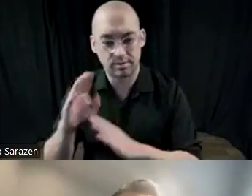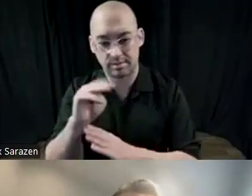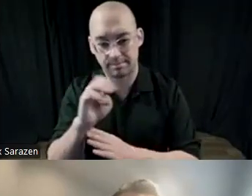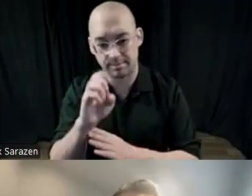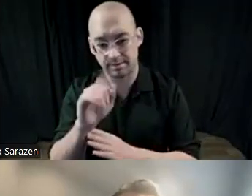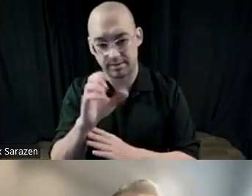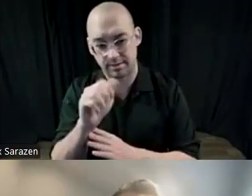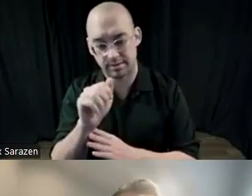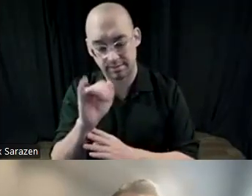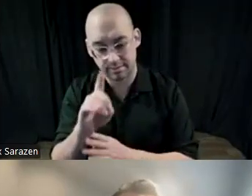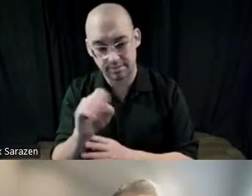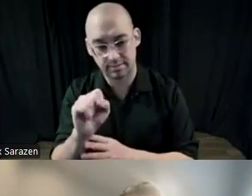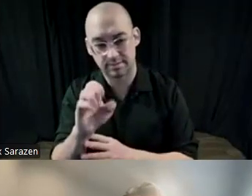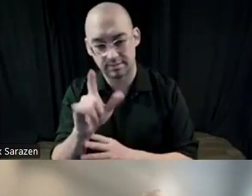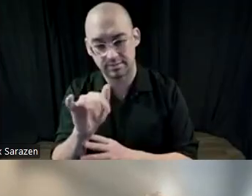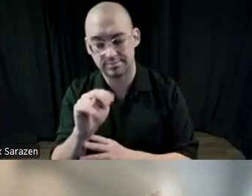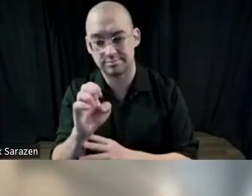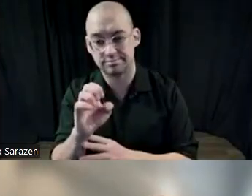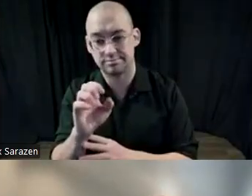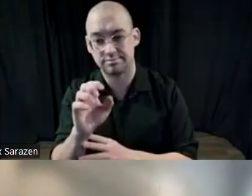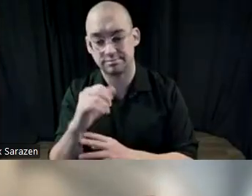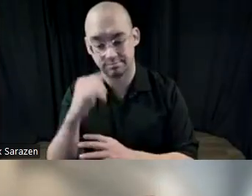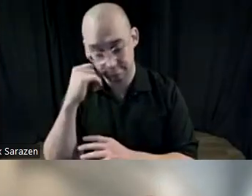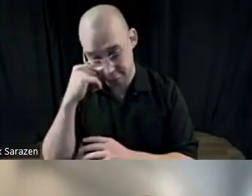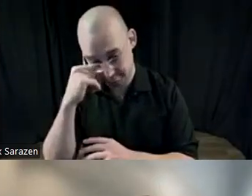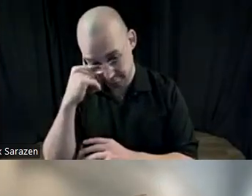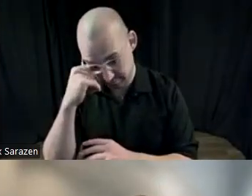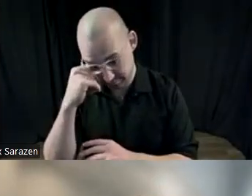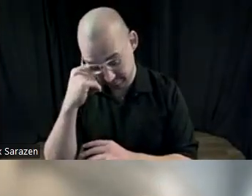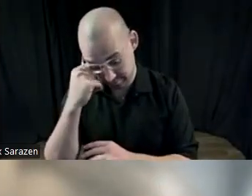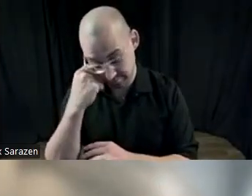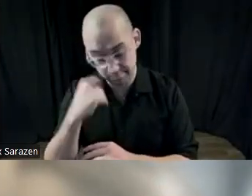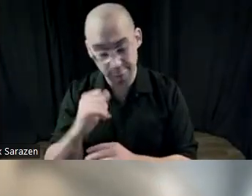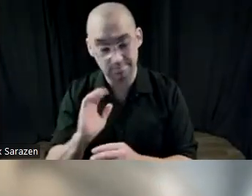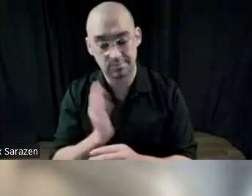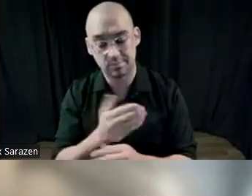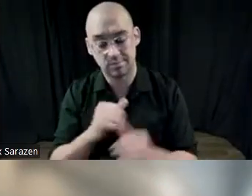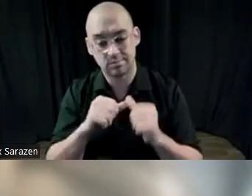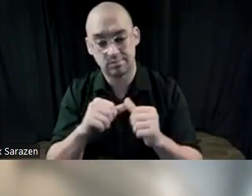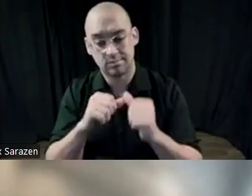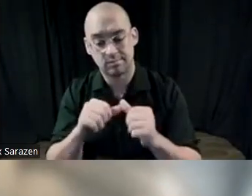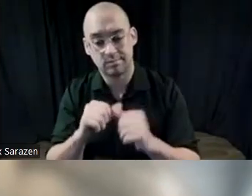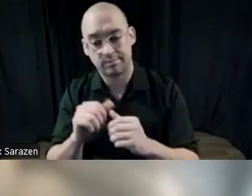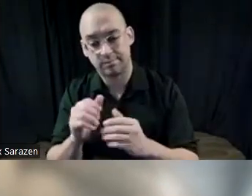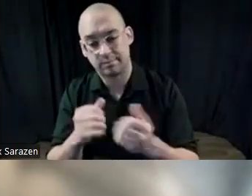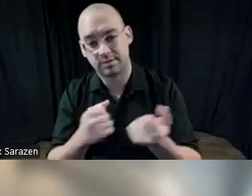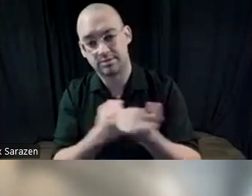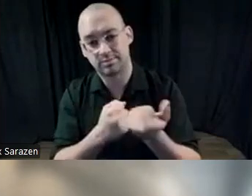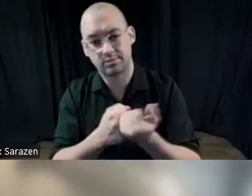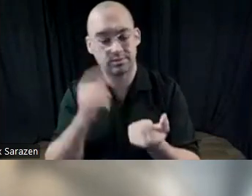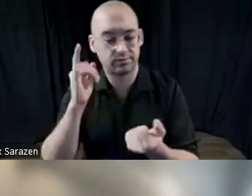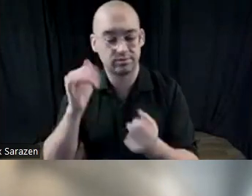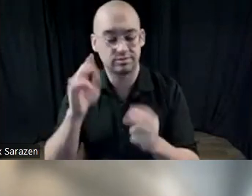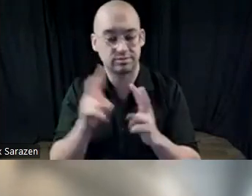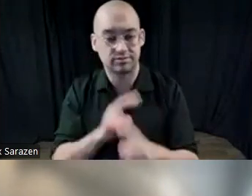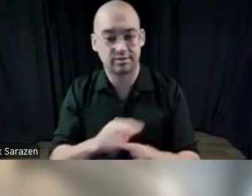like Celine, and we continue to uphold California's values. The Master Plan for Aging